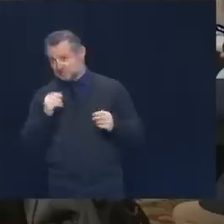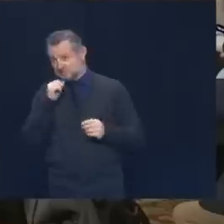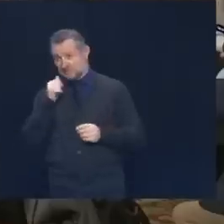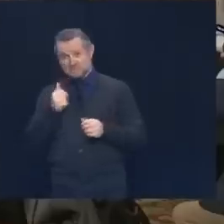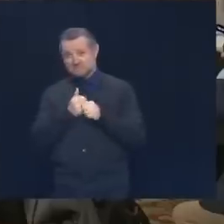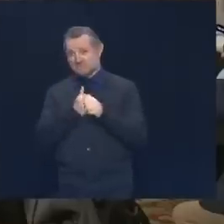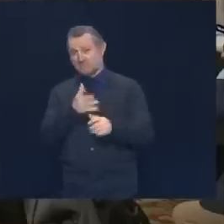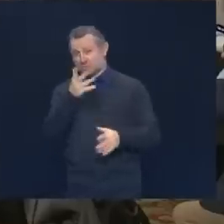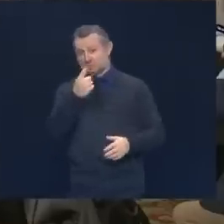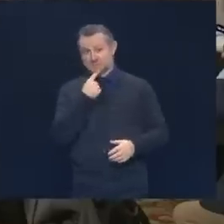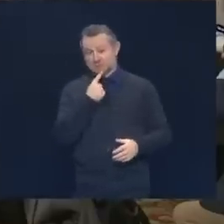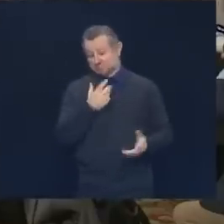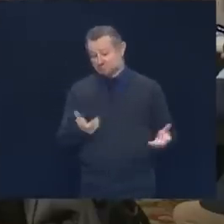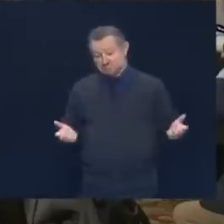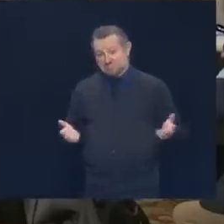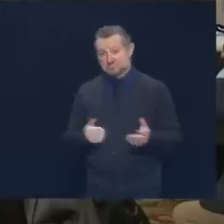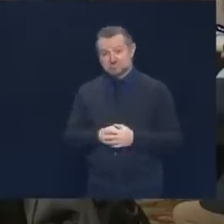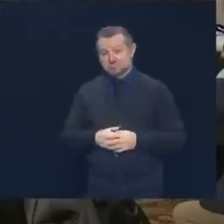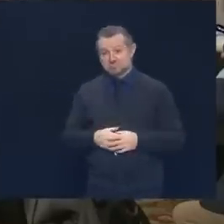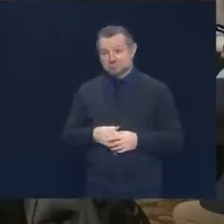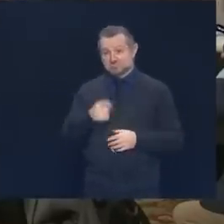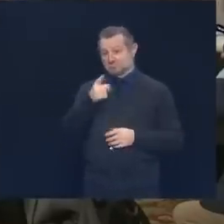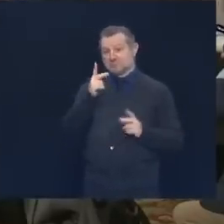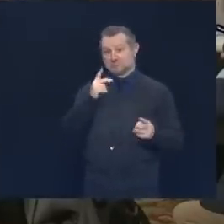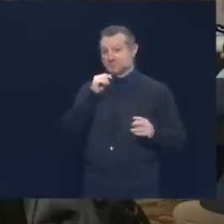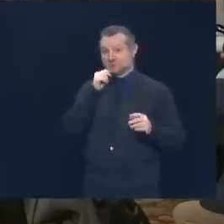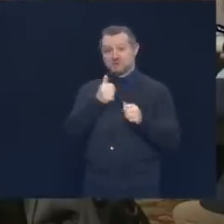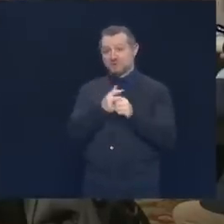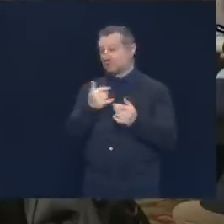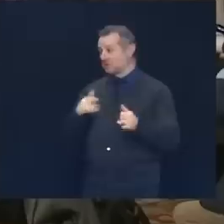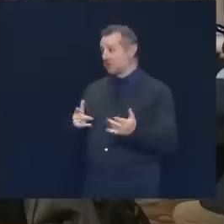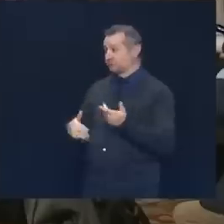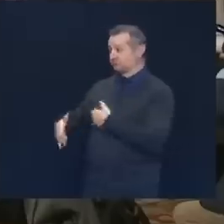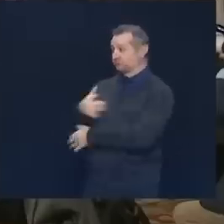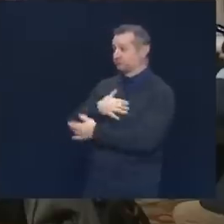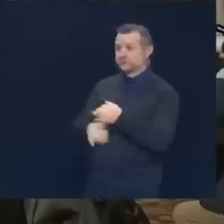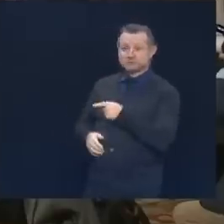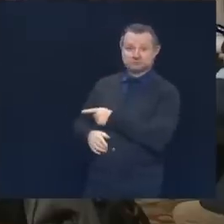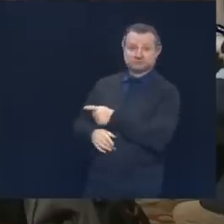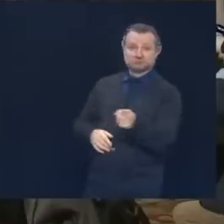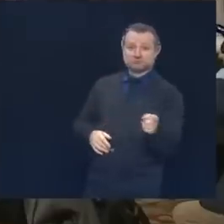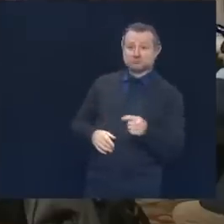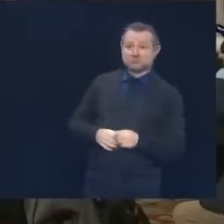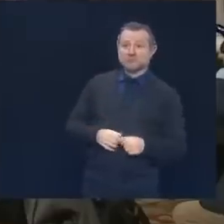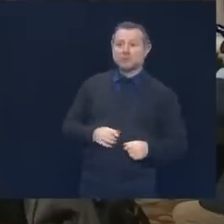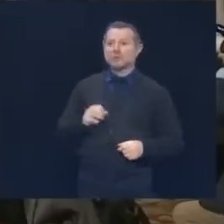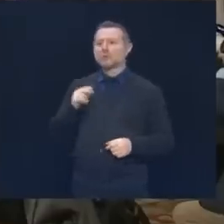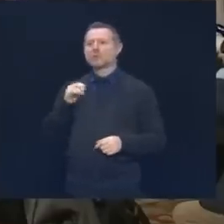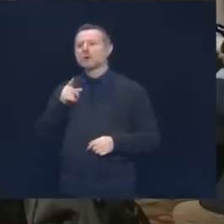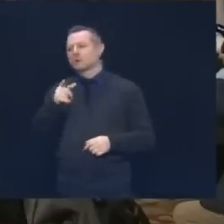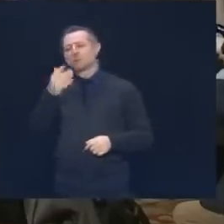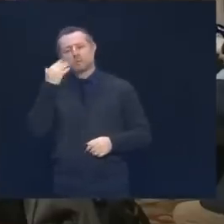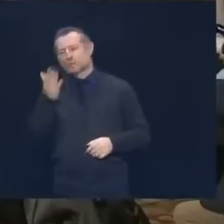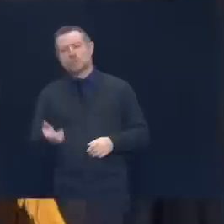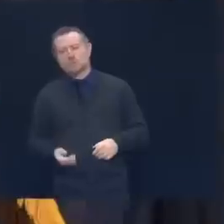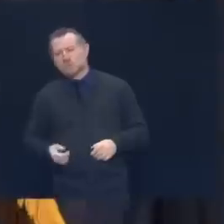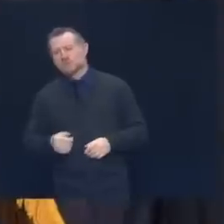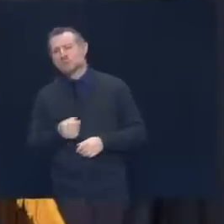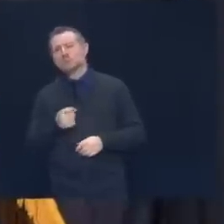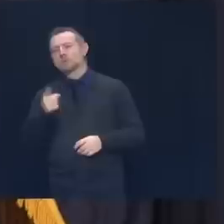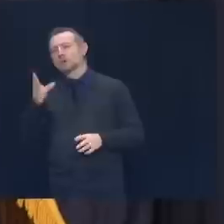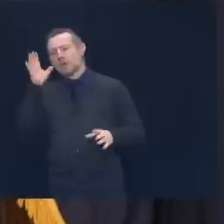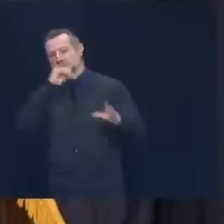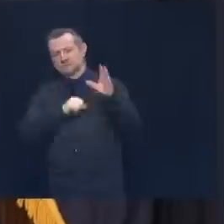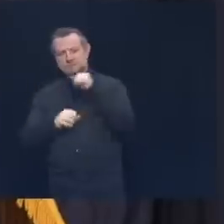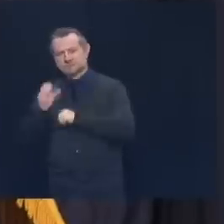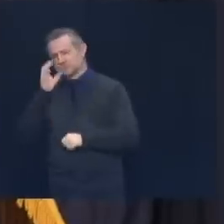from New York and New Jersey and Connecticut, you know. Well, as you know, But you don't know that either, Jesse. Well, I was That's gonna just say, speculation. You don't know if